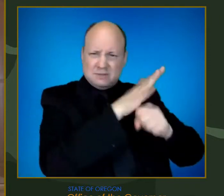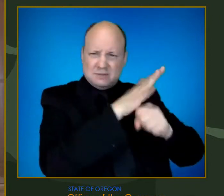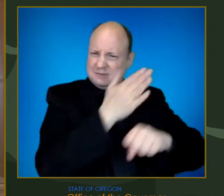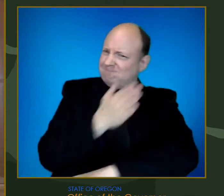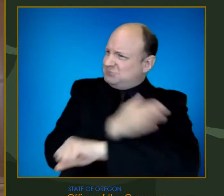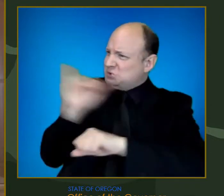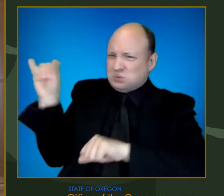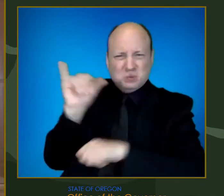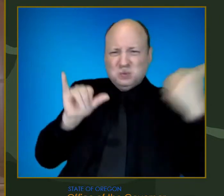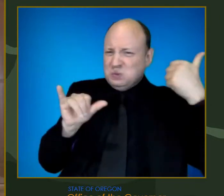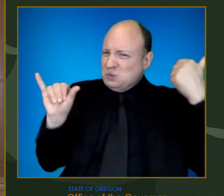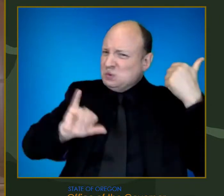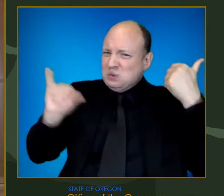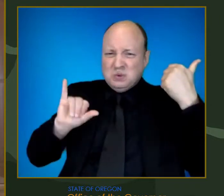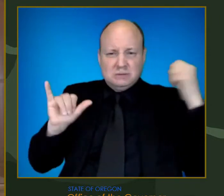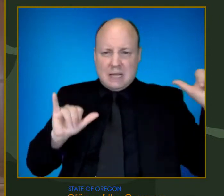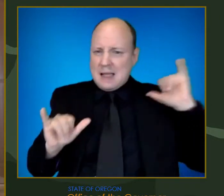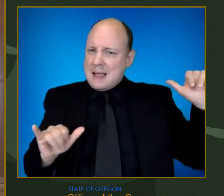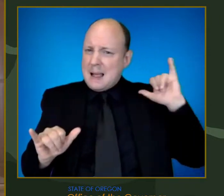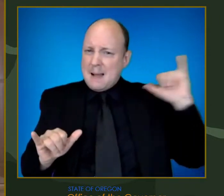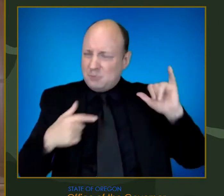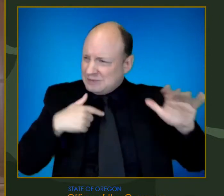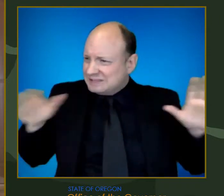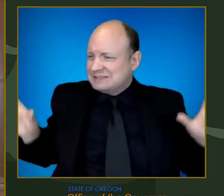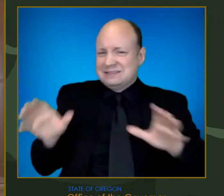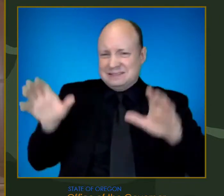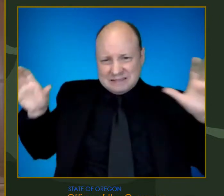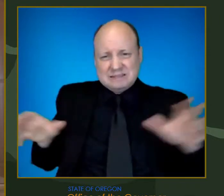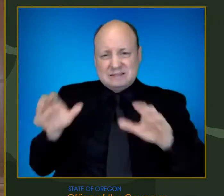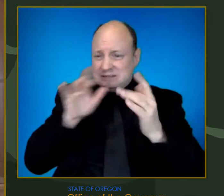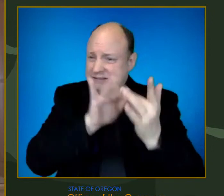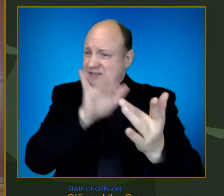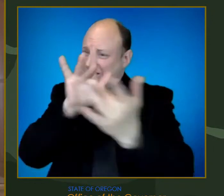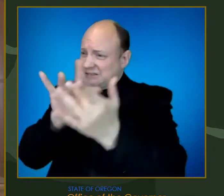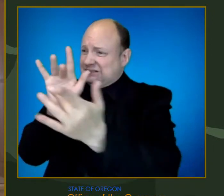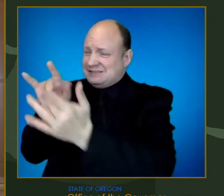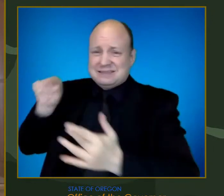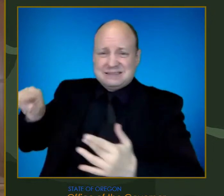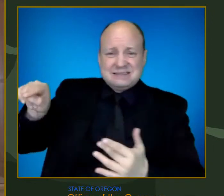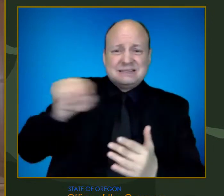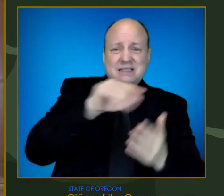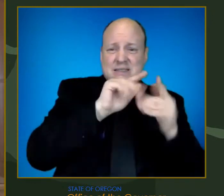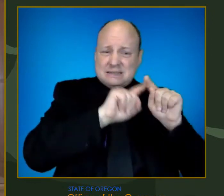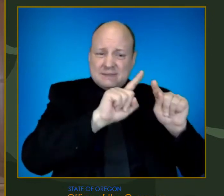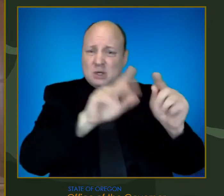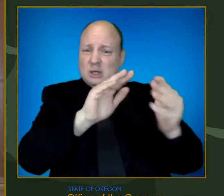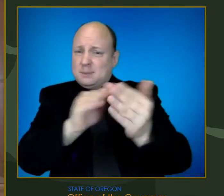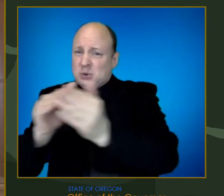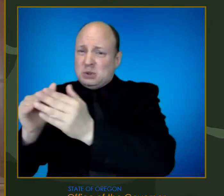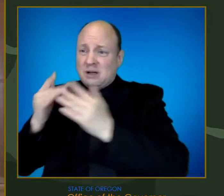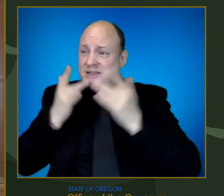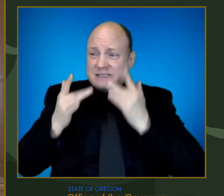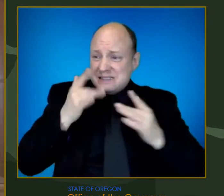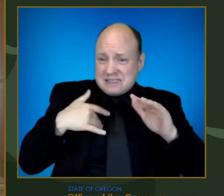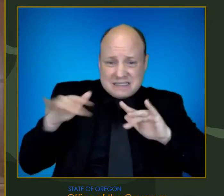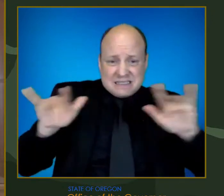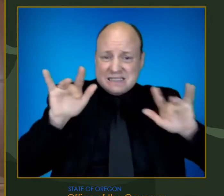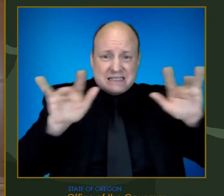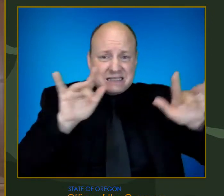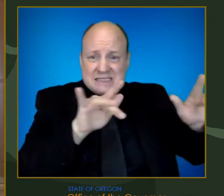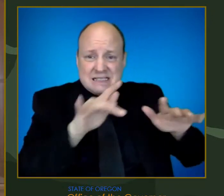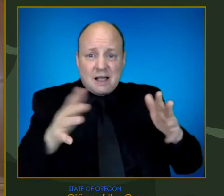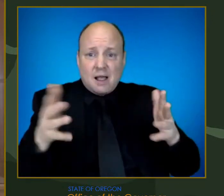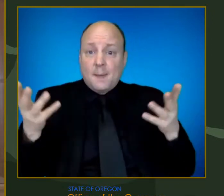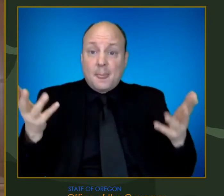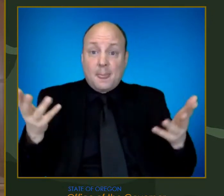to reach these hard to reach communities, from literally taking vaccines into